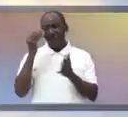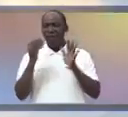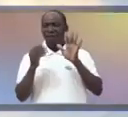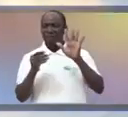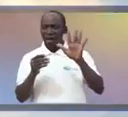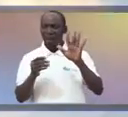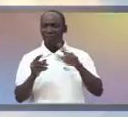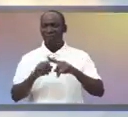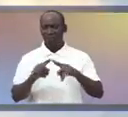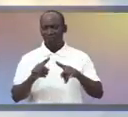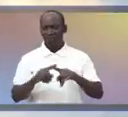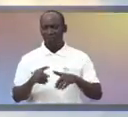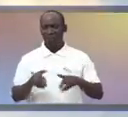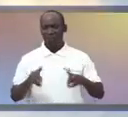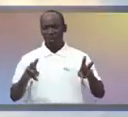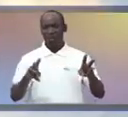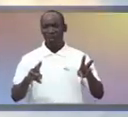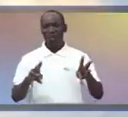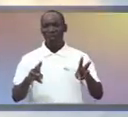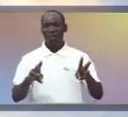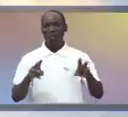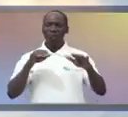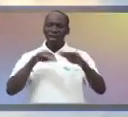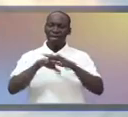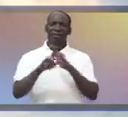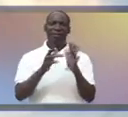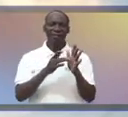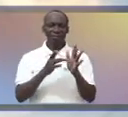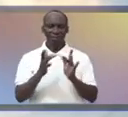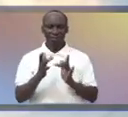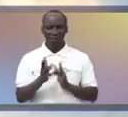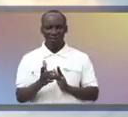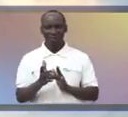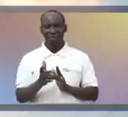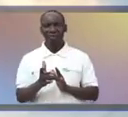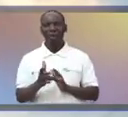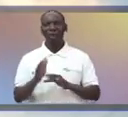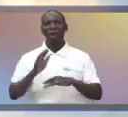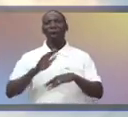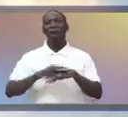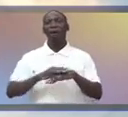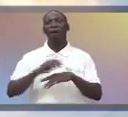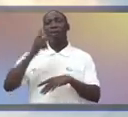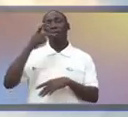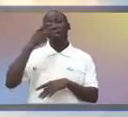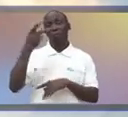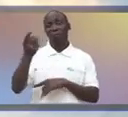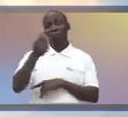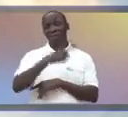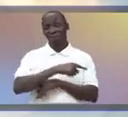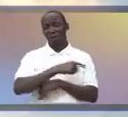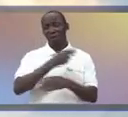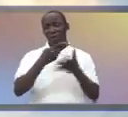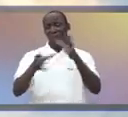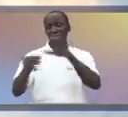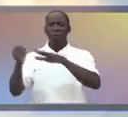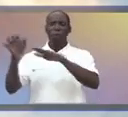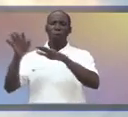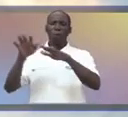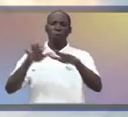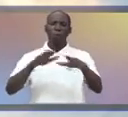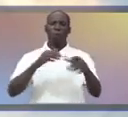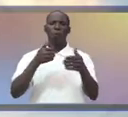num na pentecost da no ahonkonko begu asomafo no so na mo fiti kristo som ase